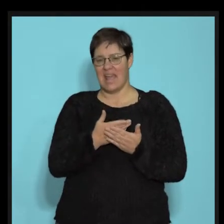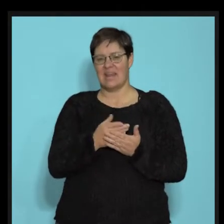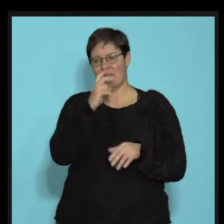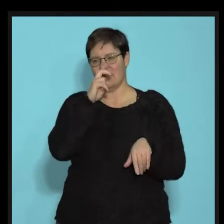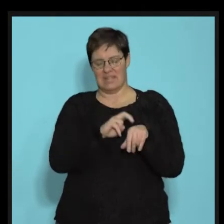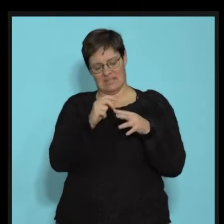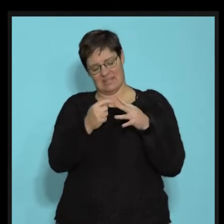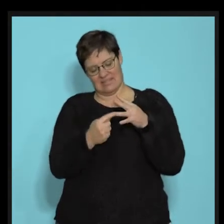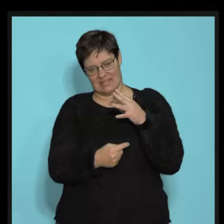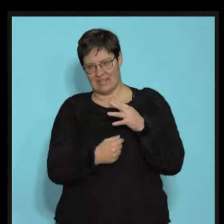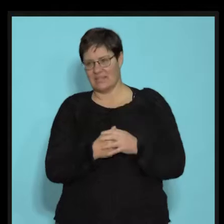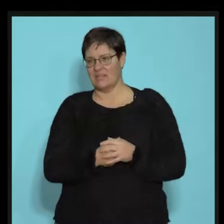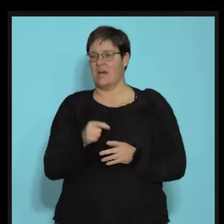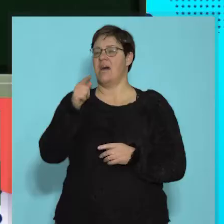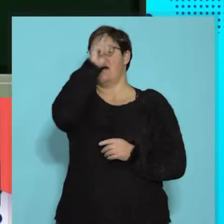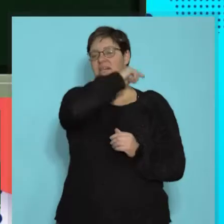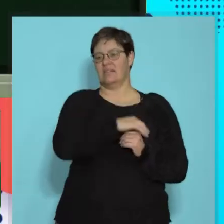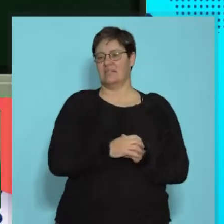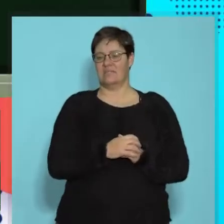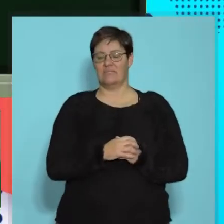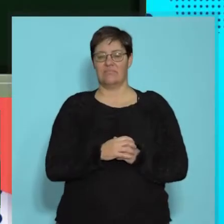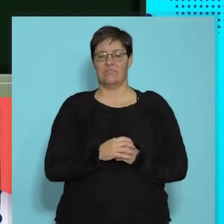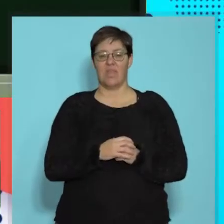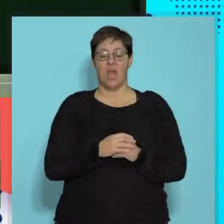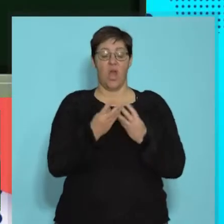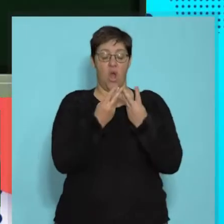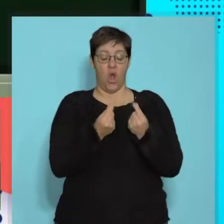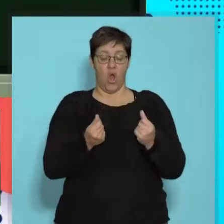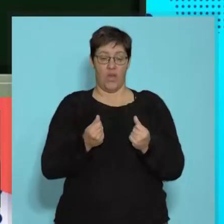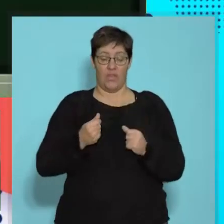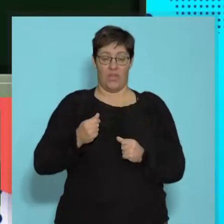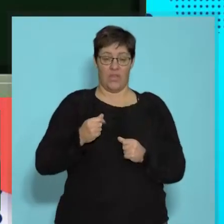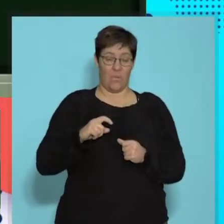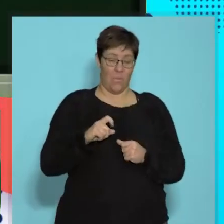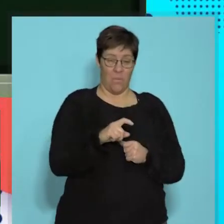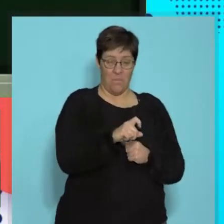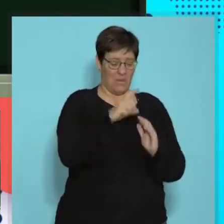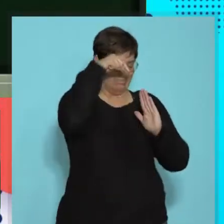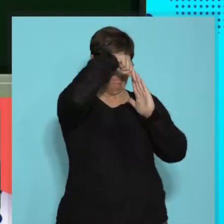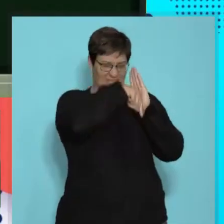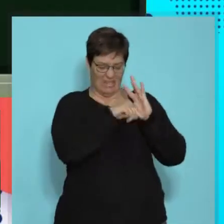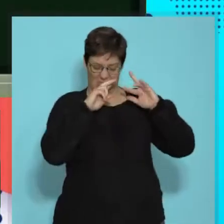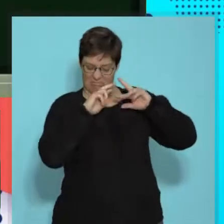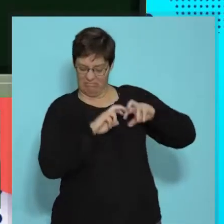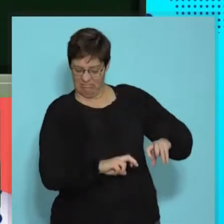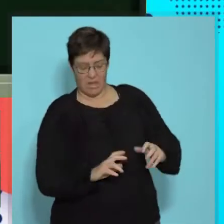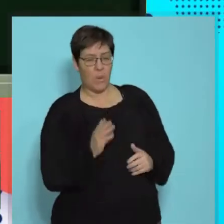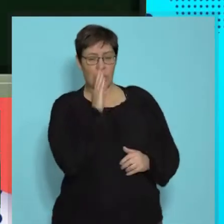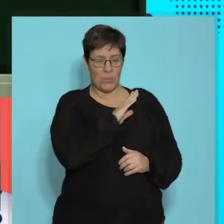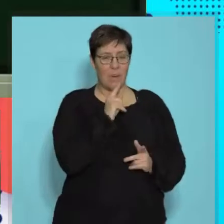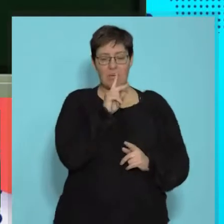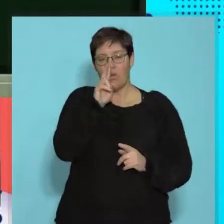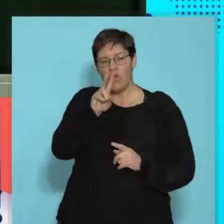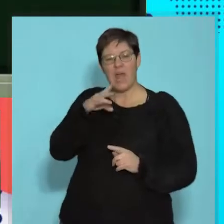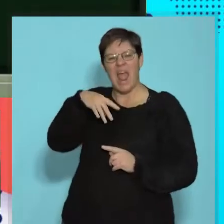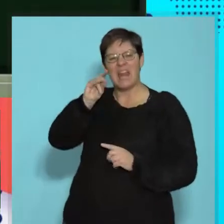need. The earthworm. Now, you didn't study the earthworm in detail, but you did look at it when you looked at